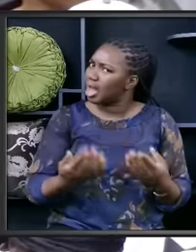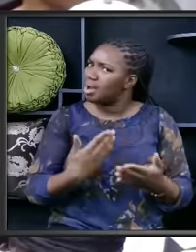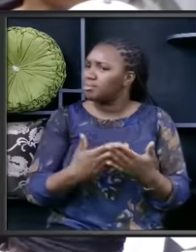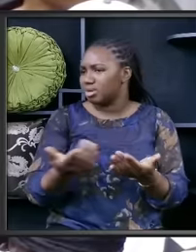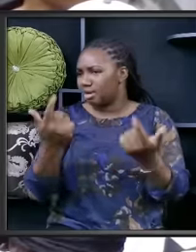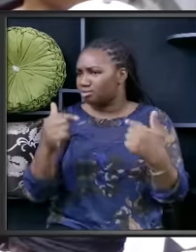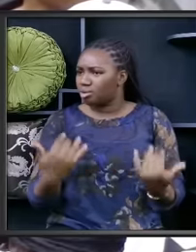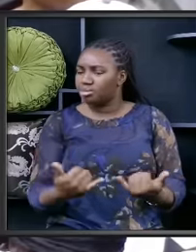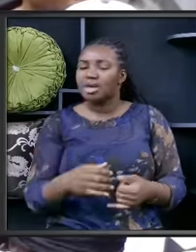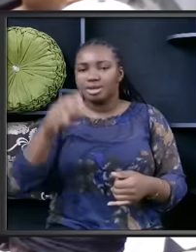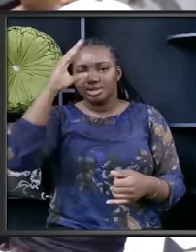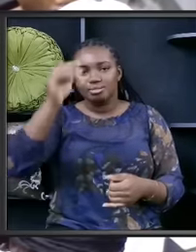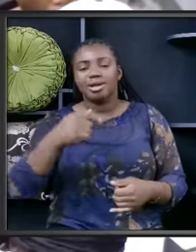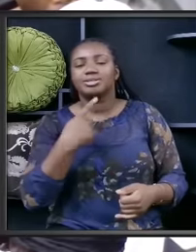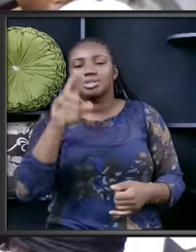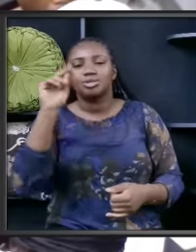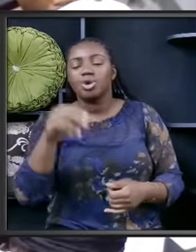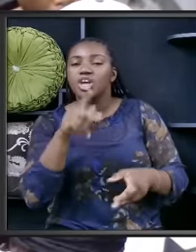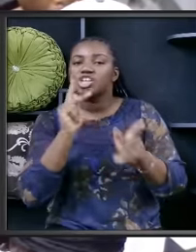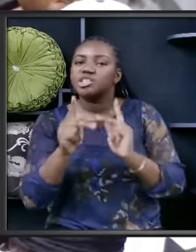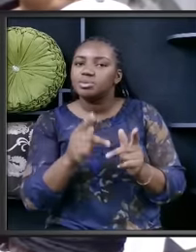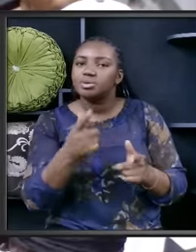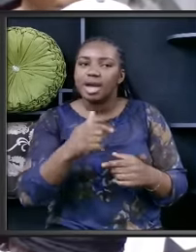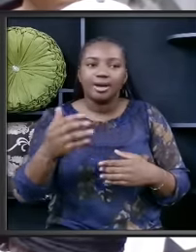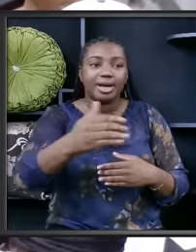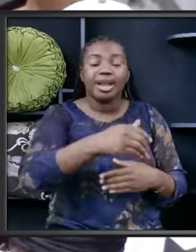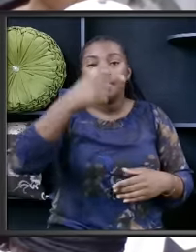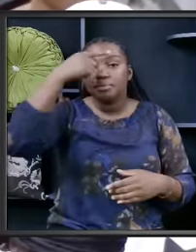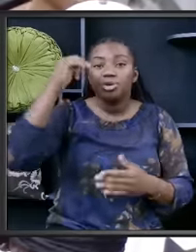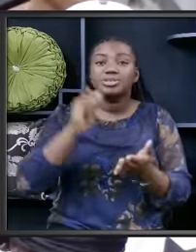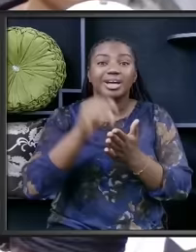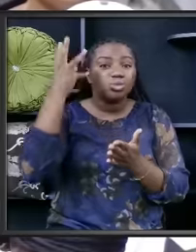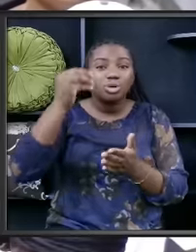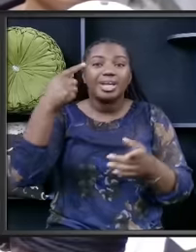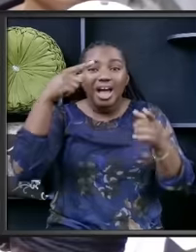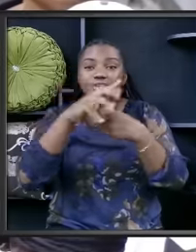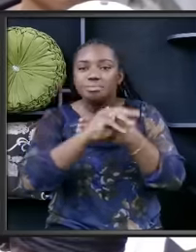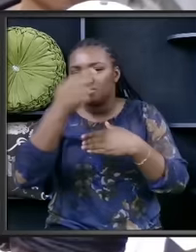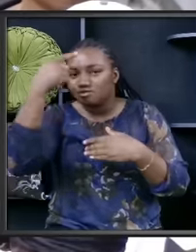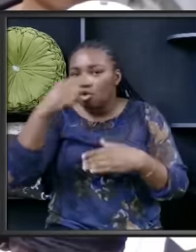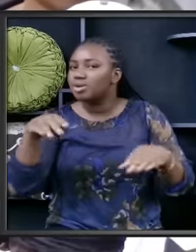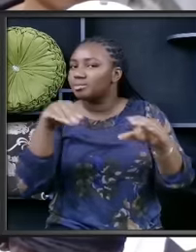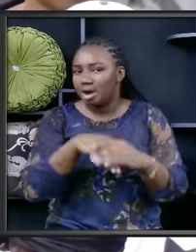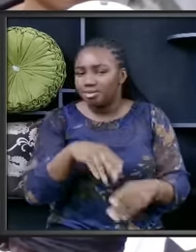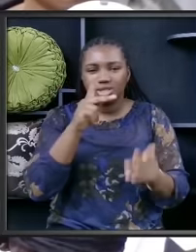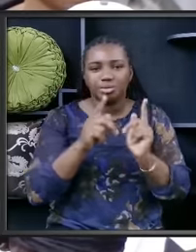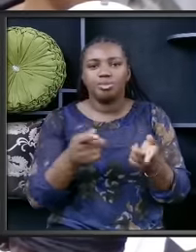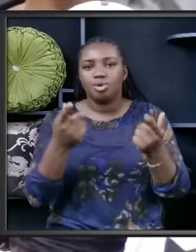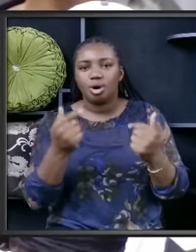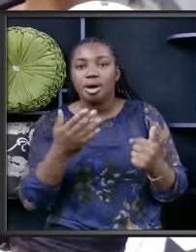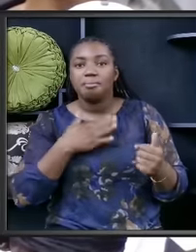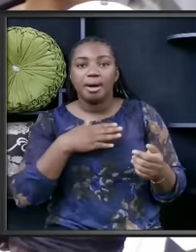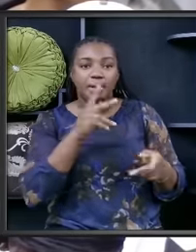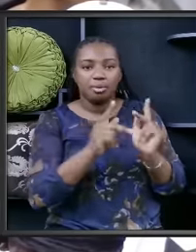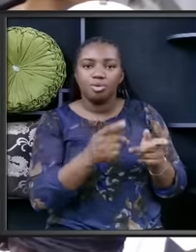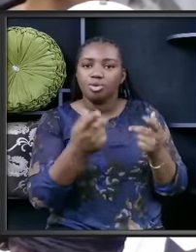no. So in people can't gather because it was like, that was the agreement for the marriage. So now in people can't come. Yeah, my people come.